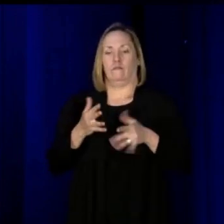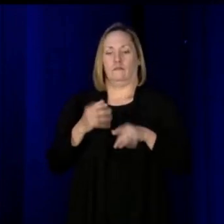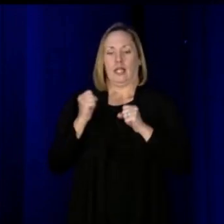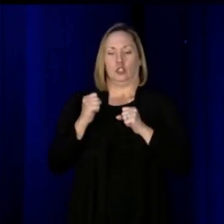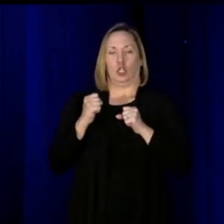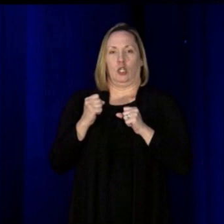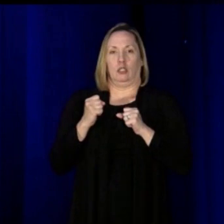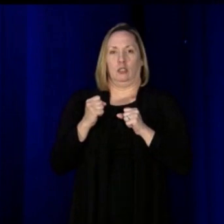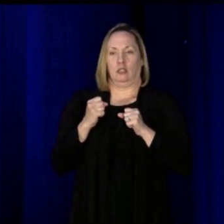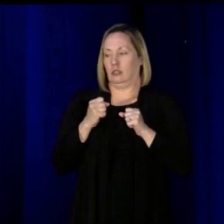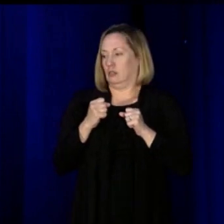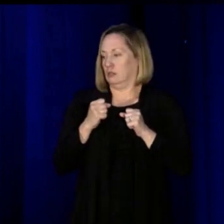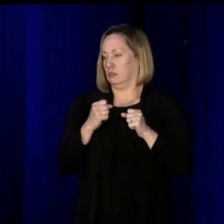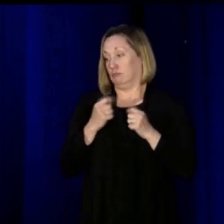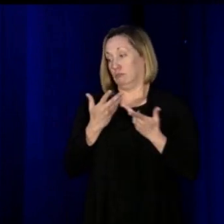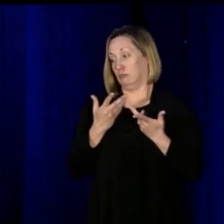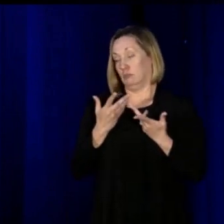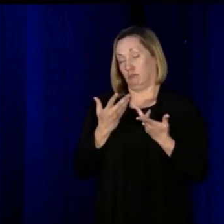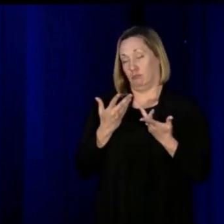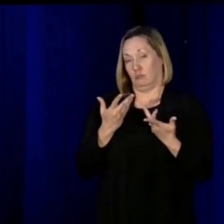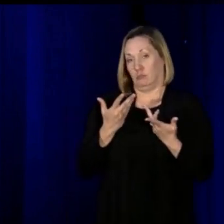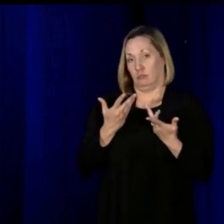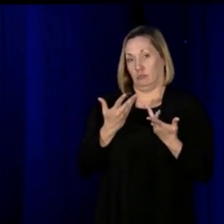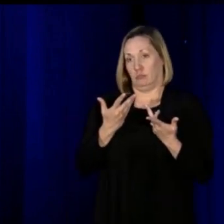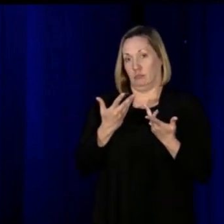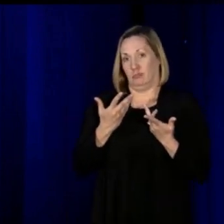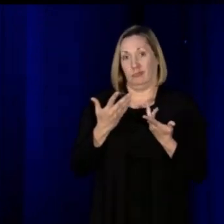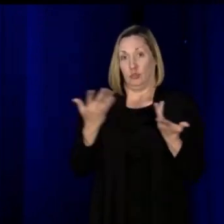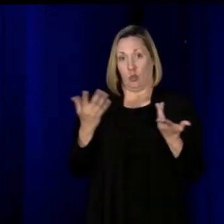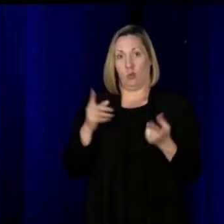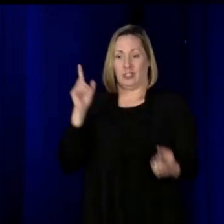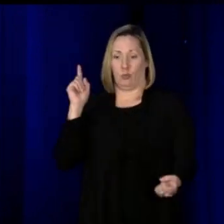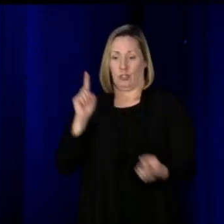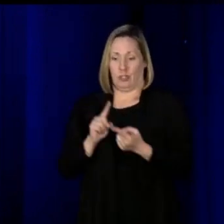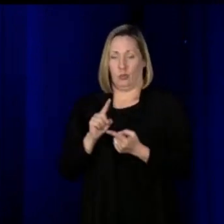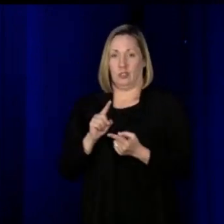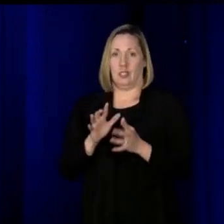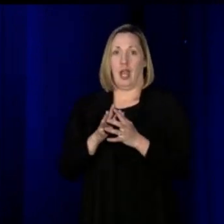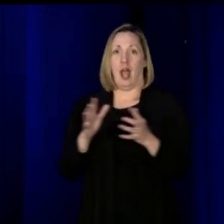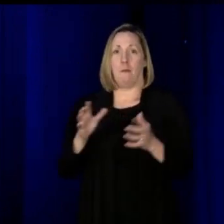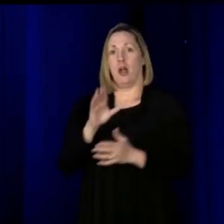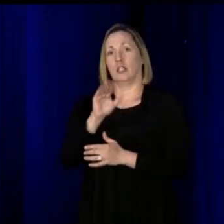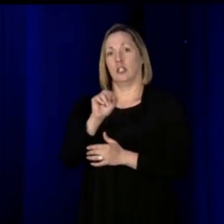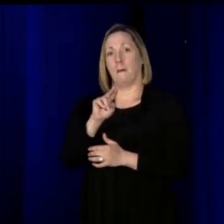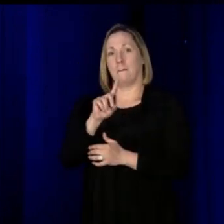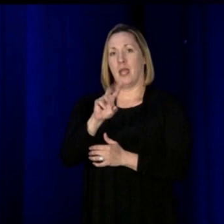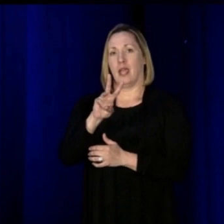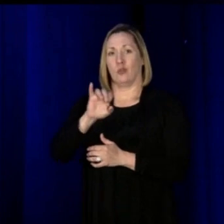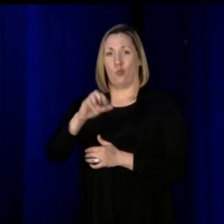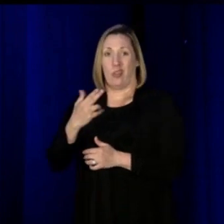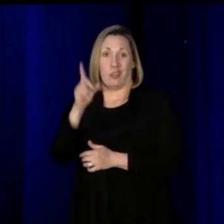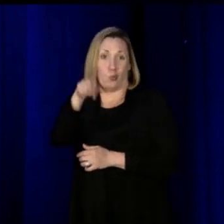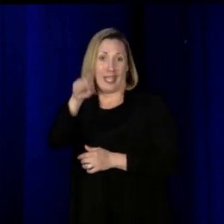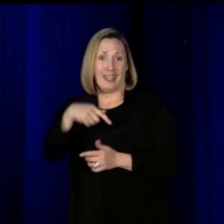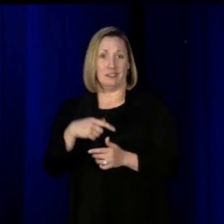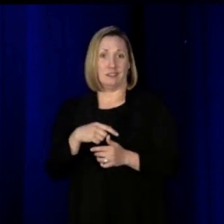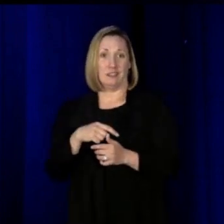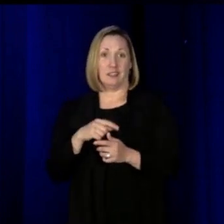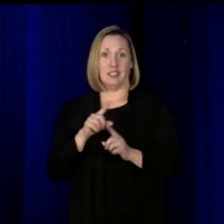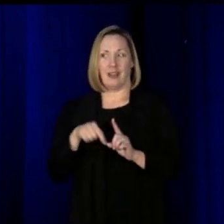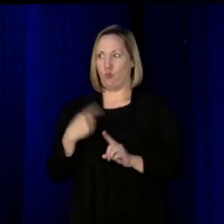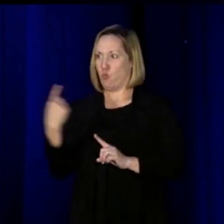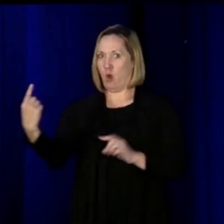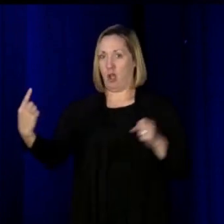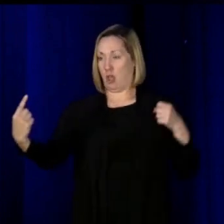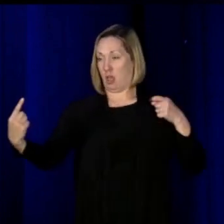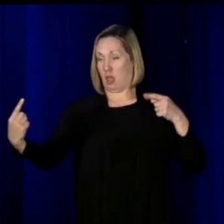performant, and actually you are reducing the bandwidth that is needed because all the requests, instead of going to the same web server, you have